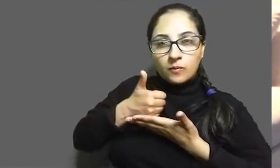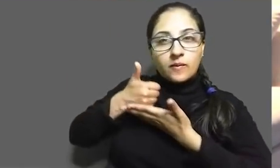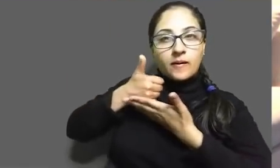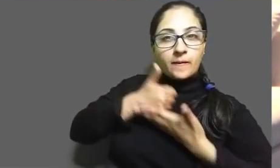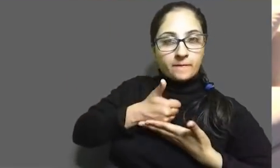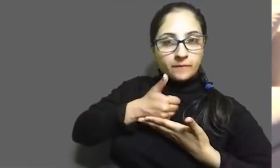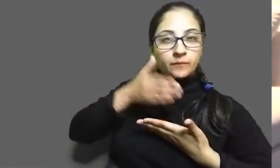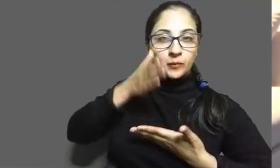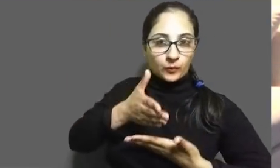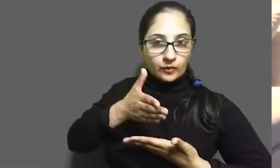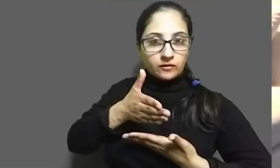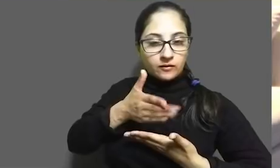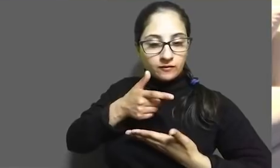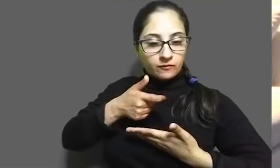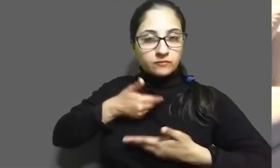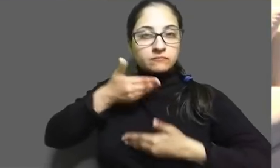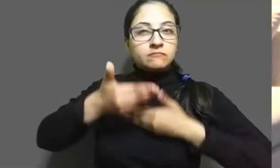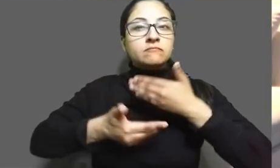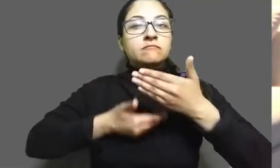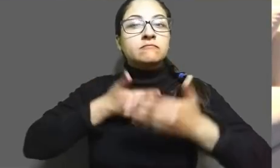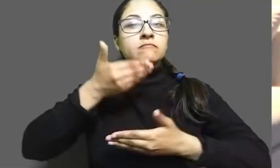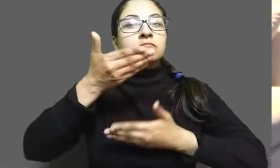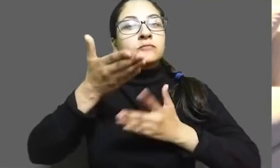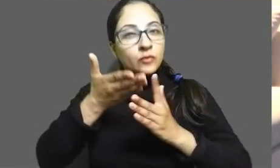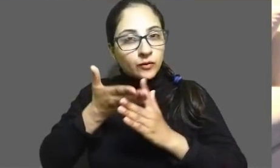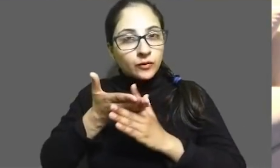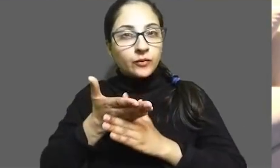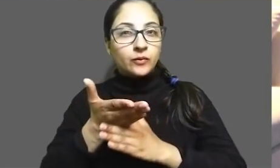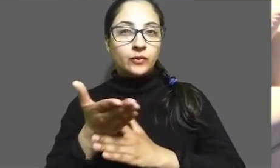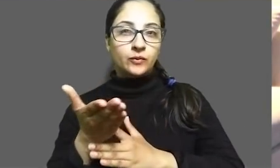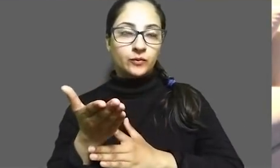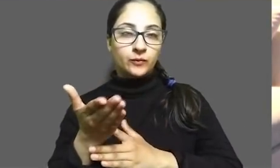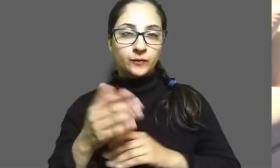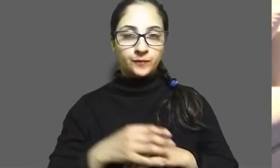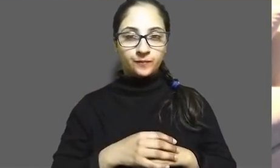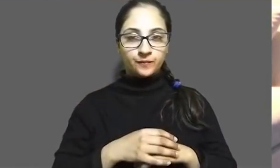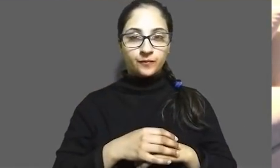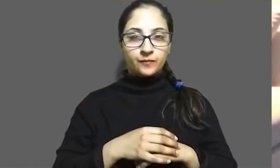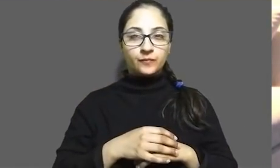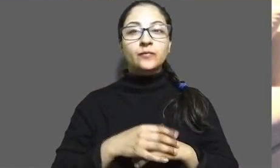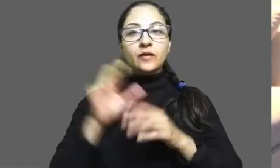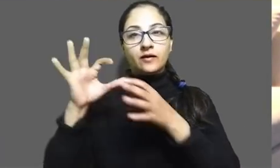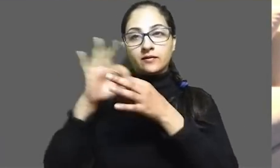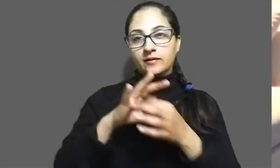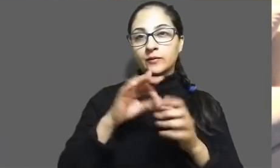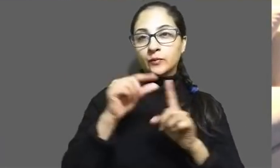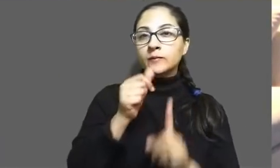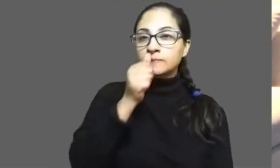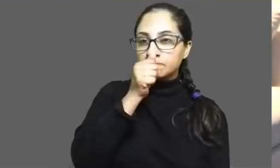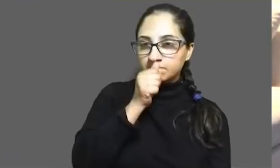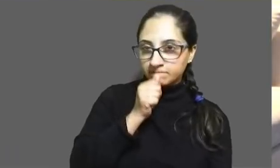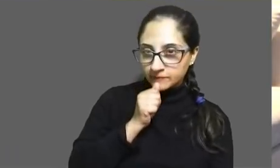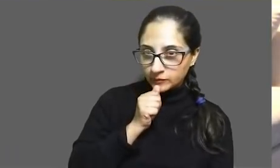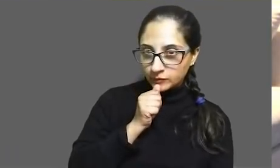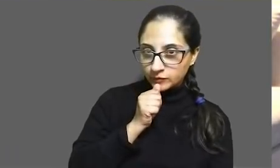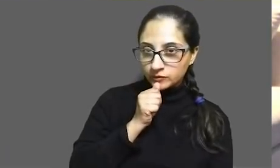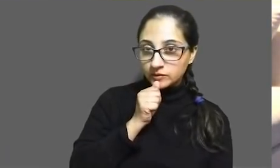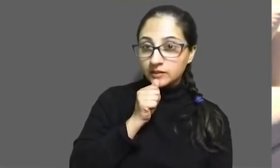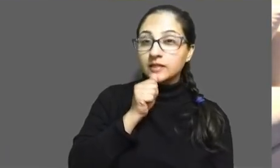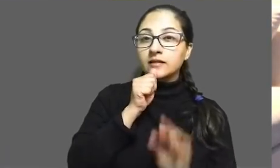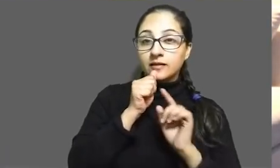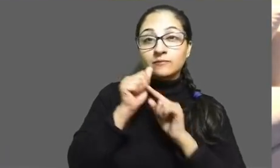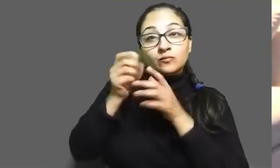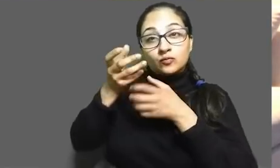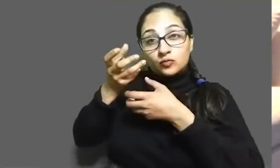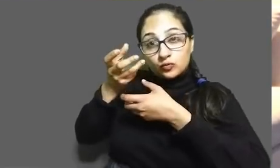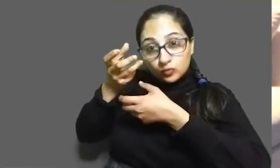full trust in Allah's mercy and grace, with full trust that Allah is good and that He will